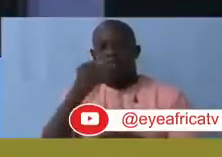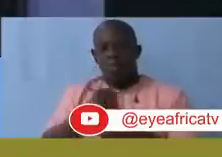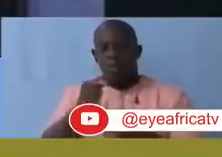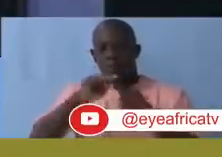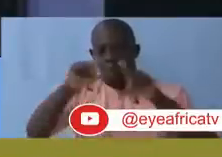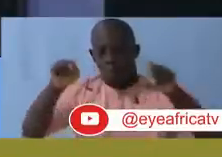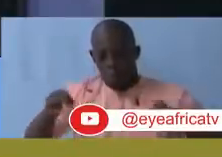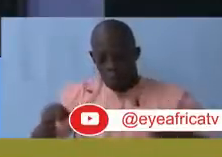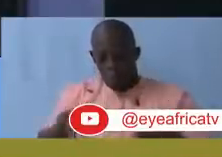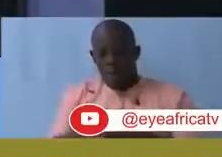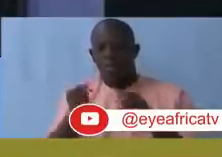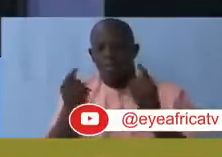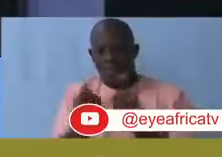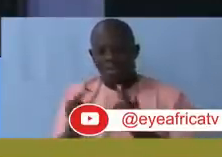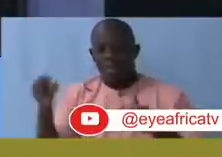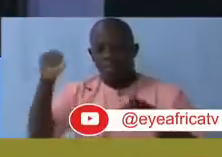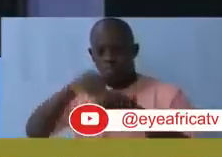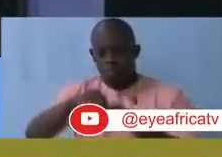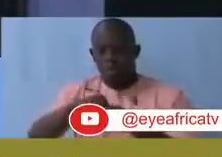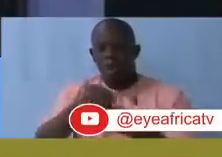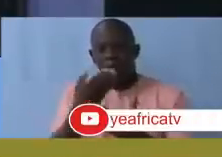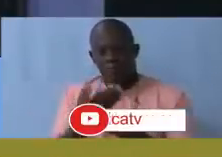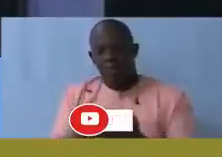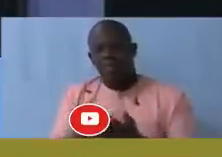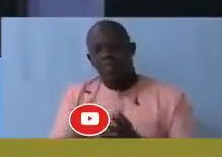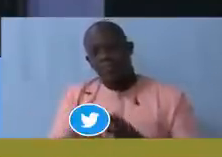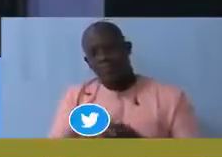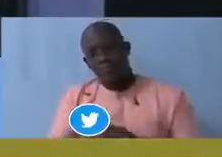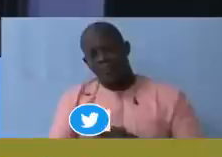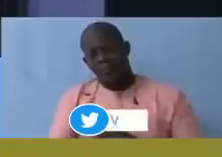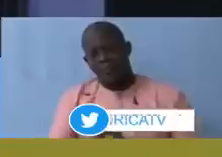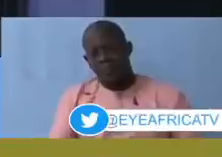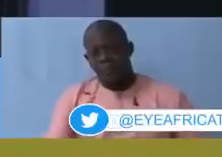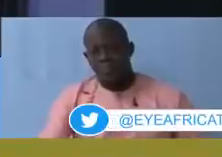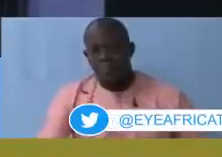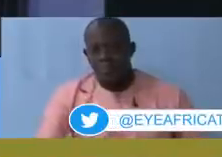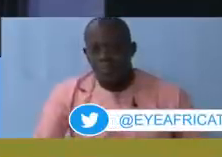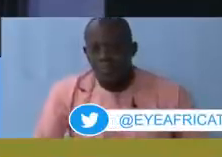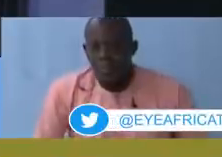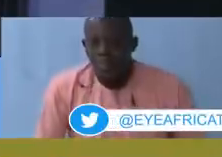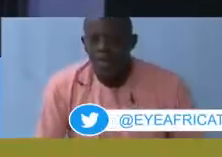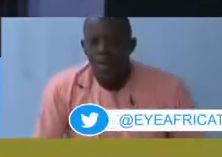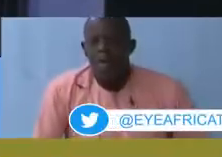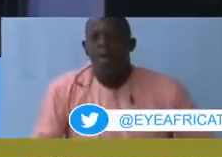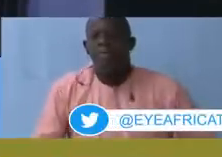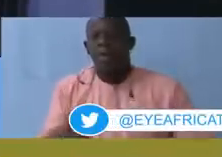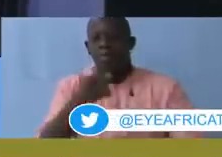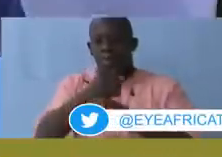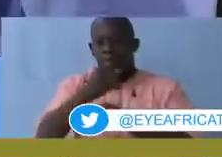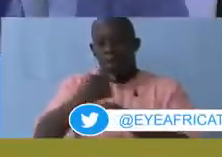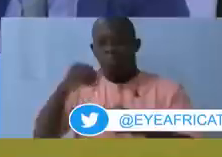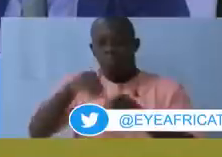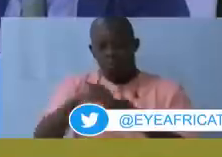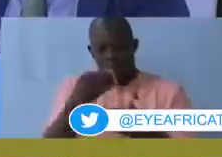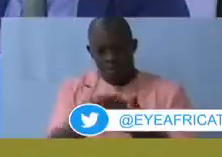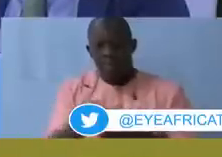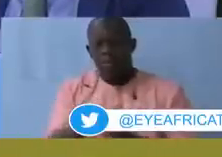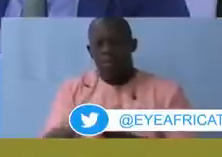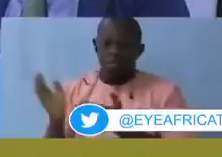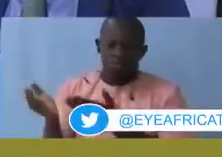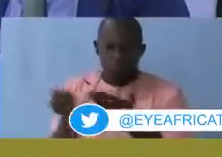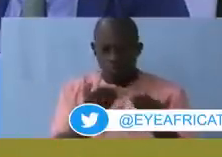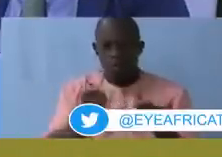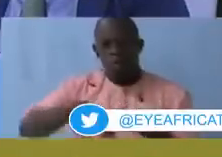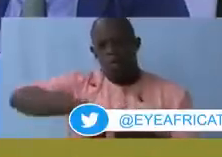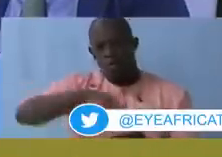right template, the ice pad, then to Senegal. And then what happened when